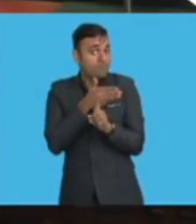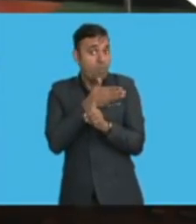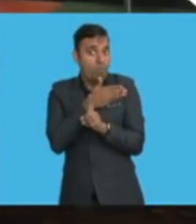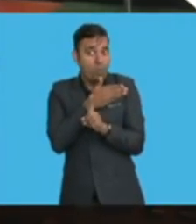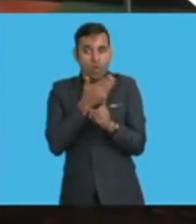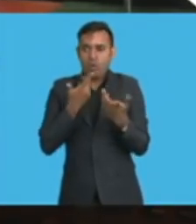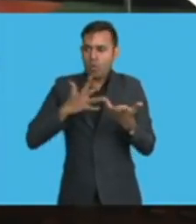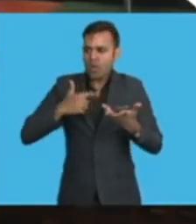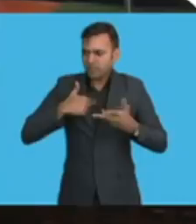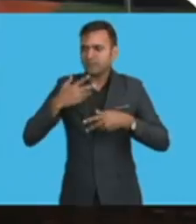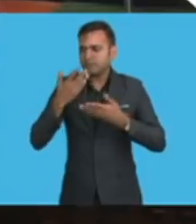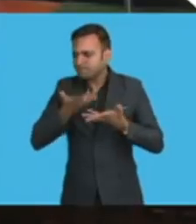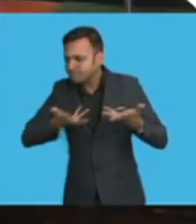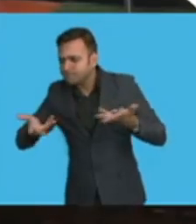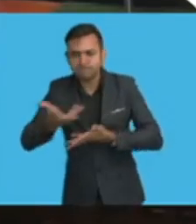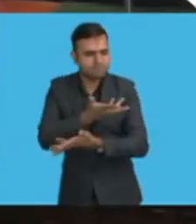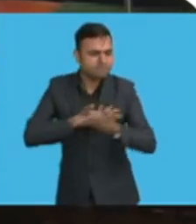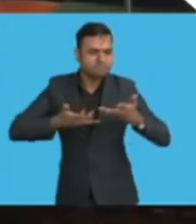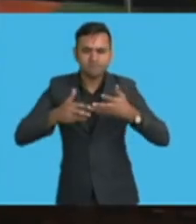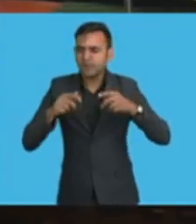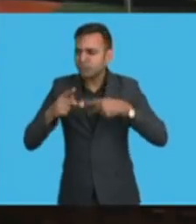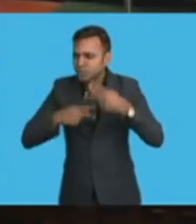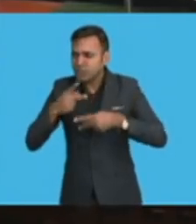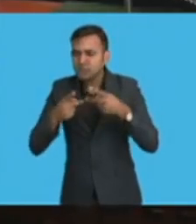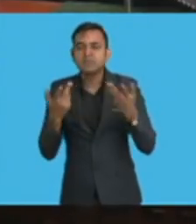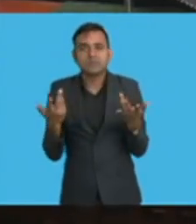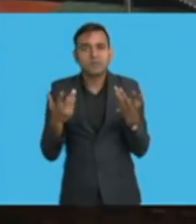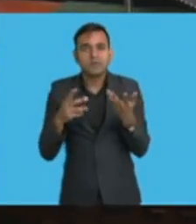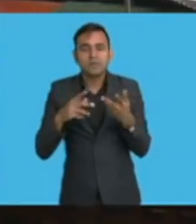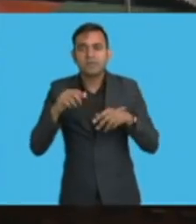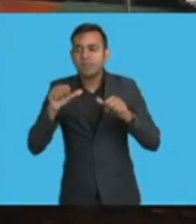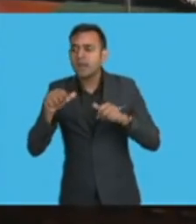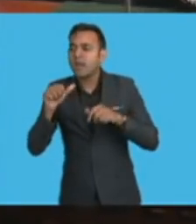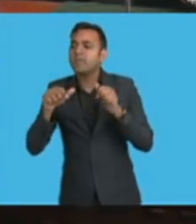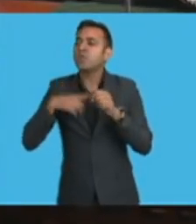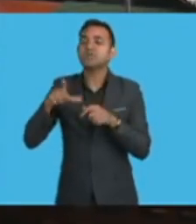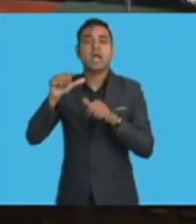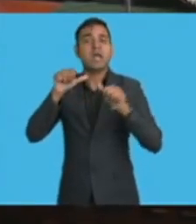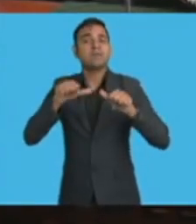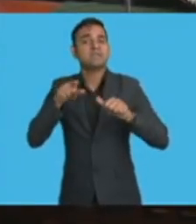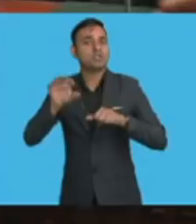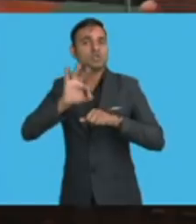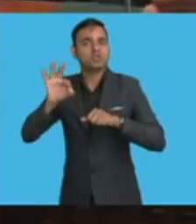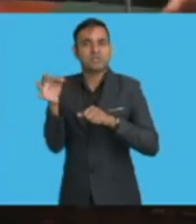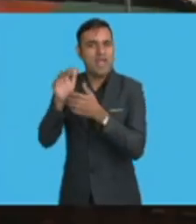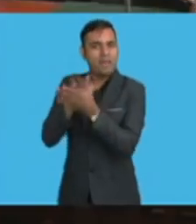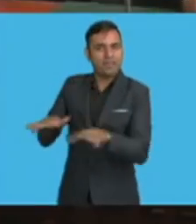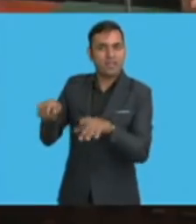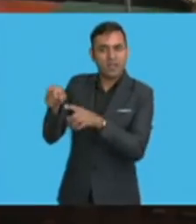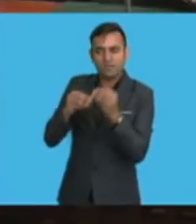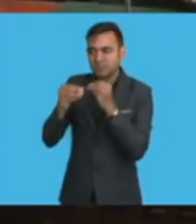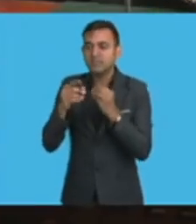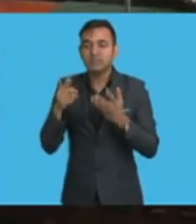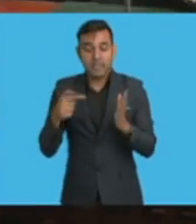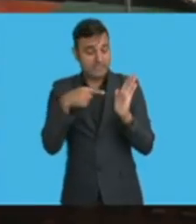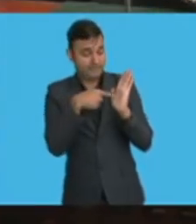because there is no vacancy yet. When it says whenever, it means that at the date and the time